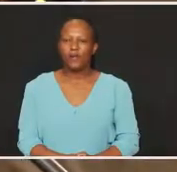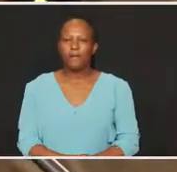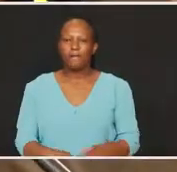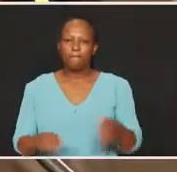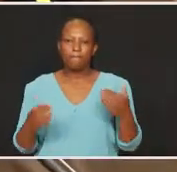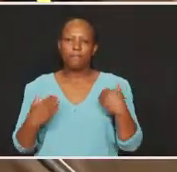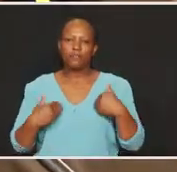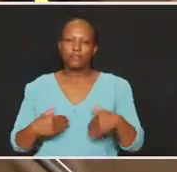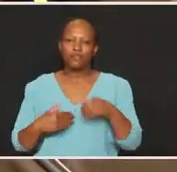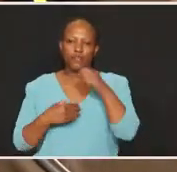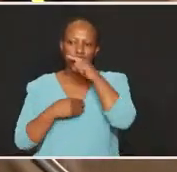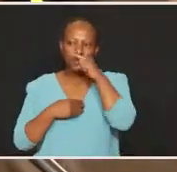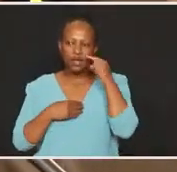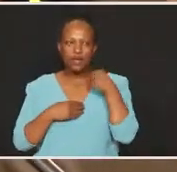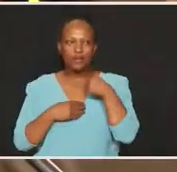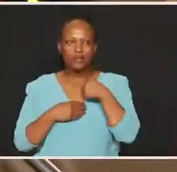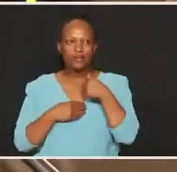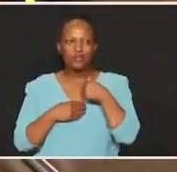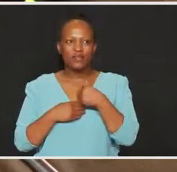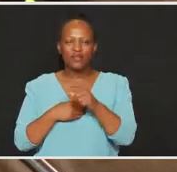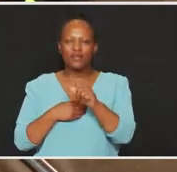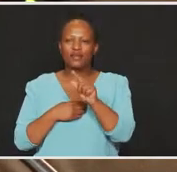episode 11.